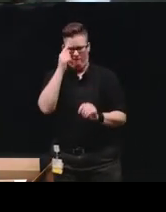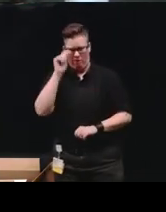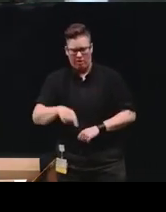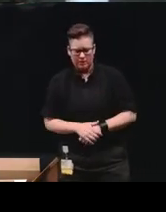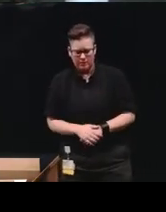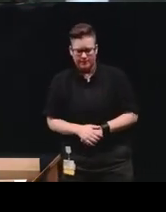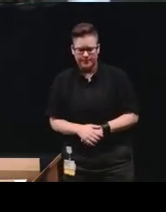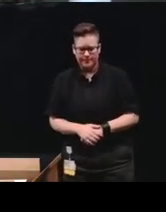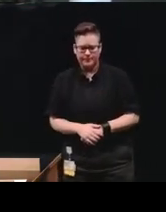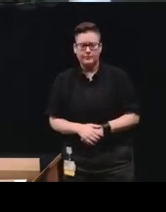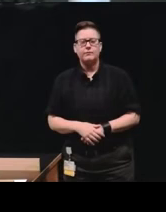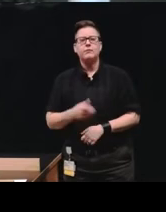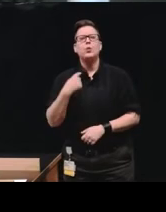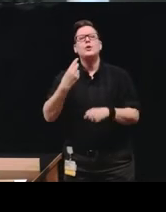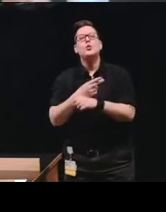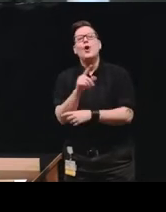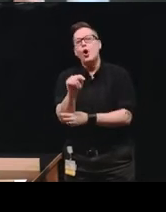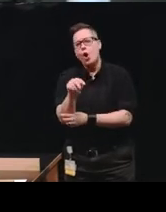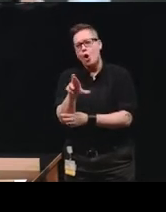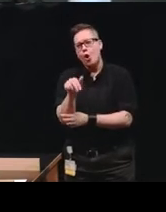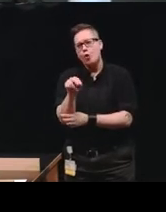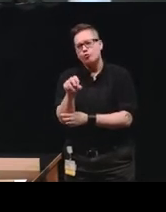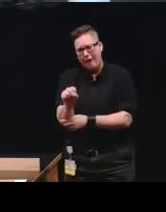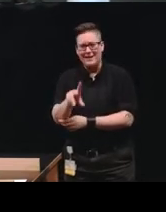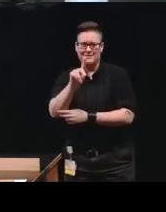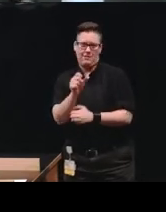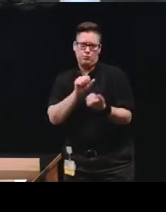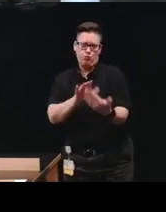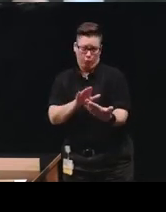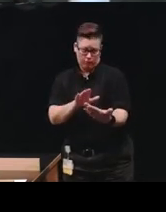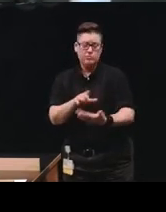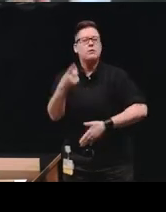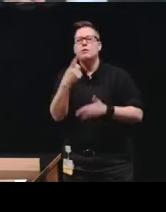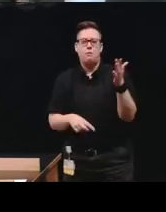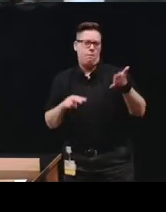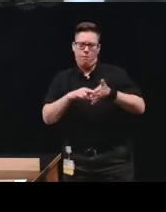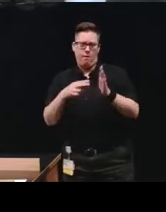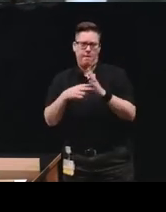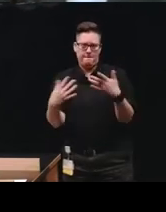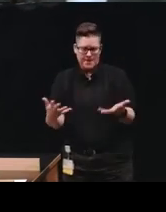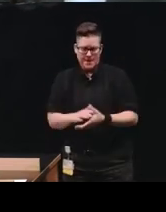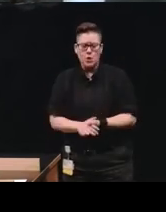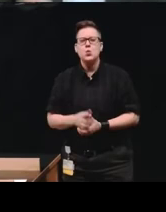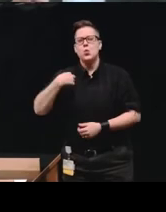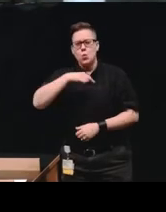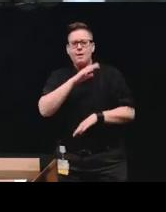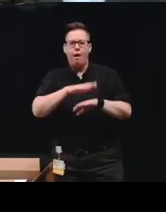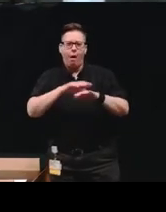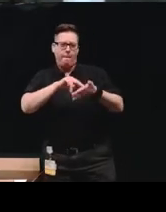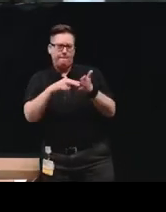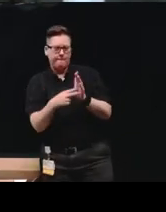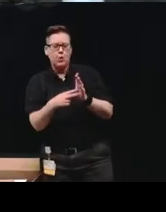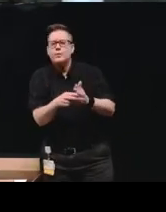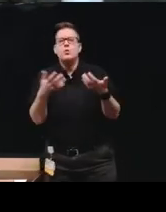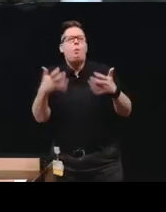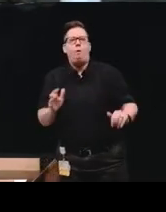a transdiagnostic approach to functional neurological disorder. And what I mean by that is we've been very deliberate in not having our